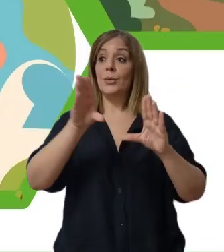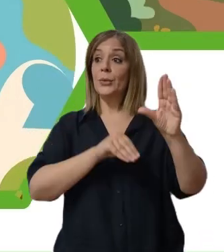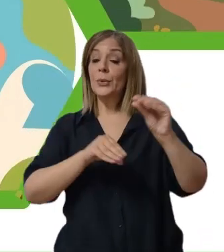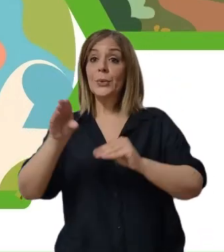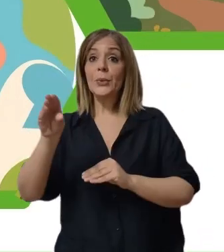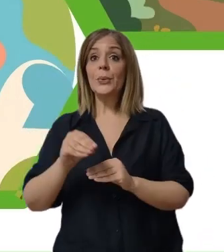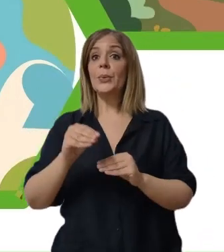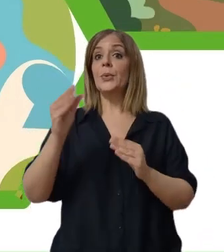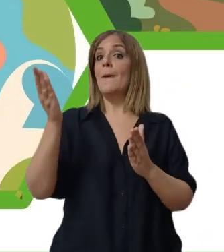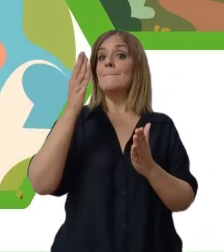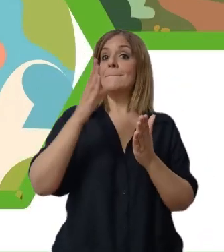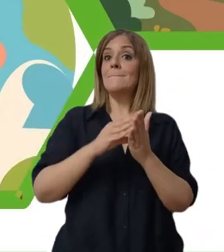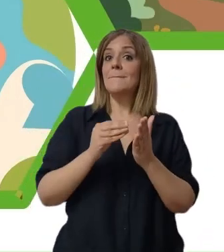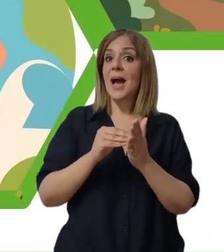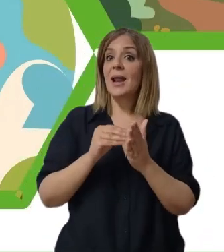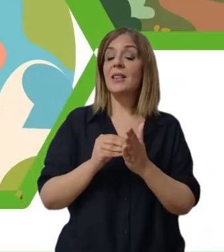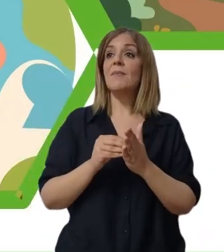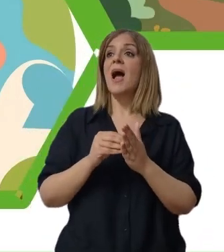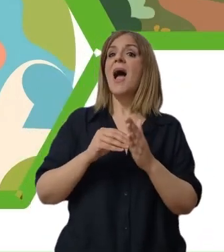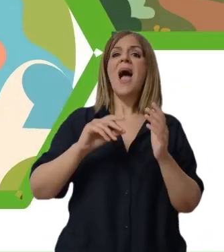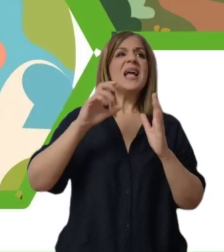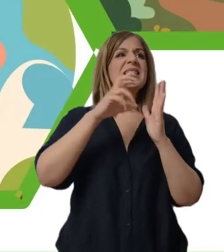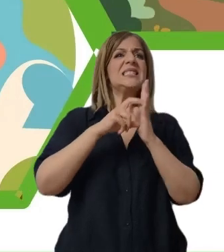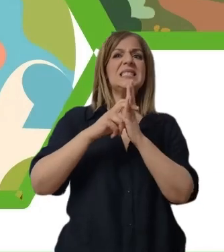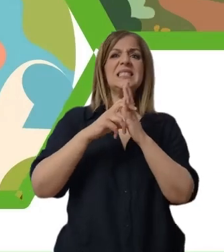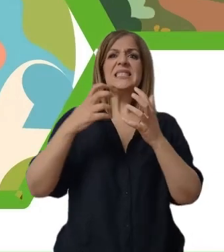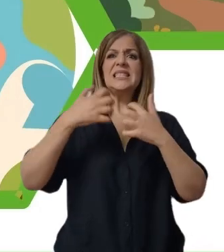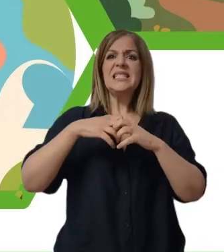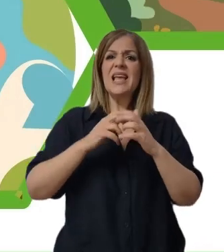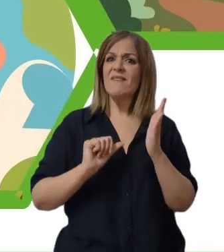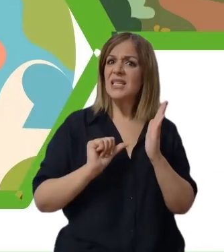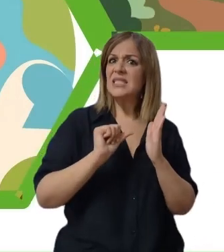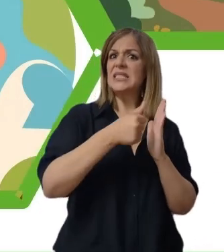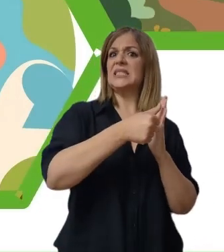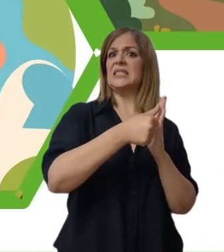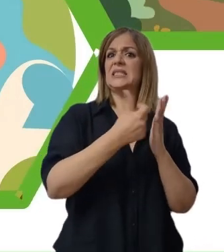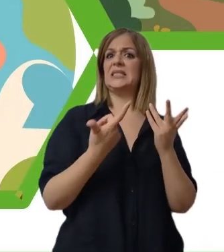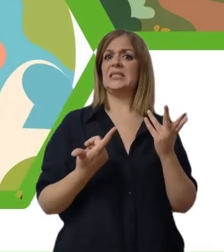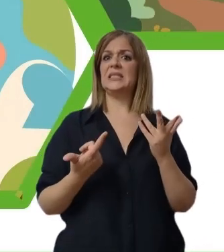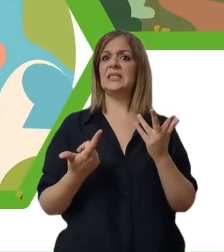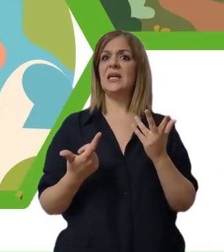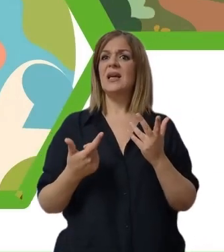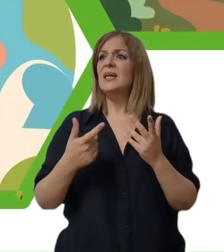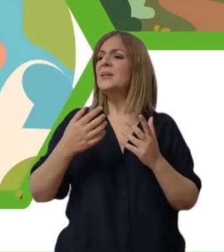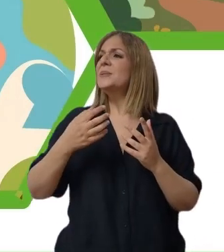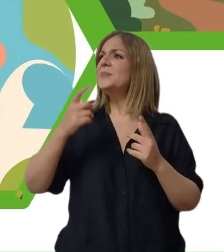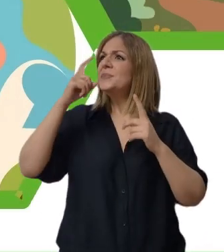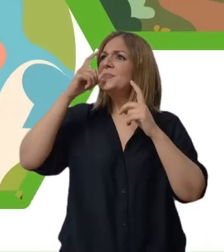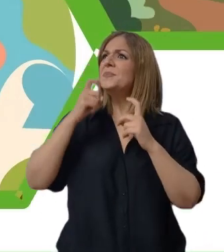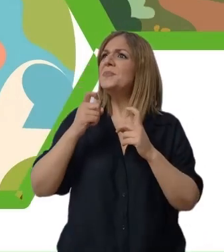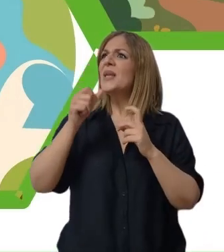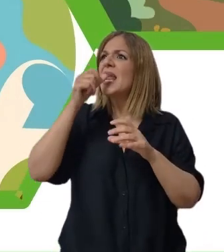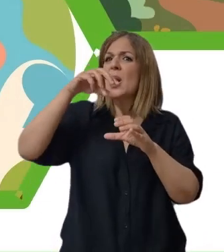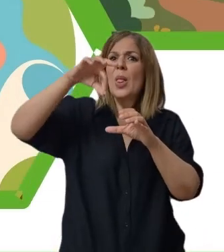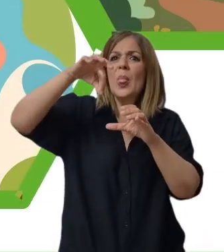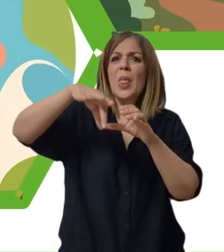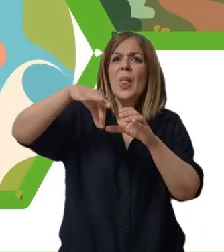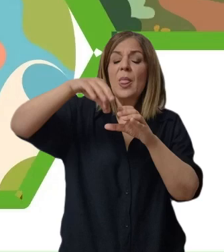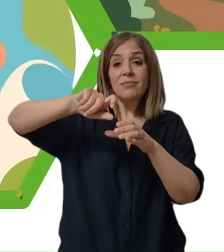for example, turn off devices when we are not using them, fix leaks to save water,